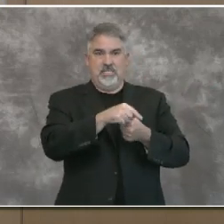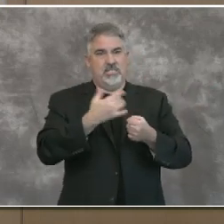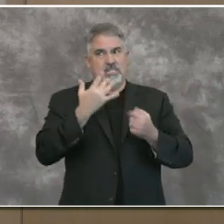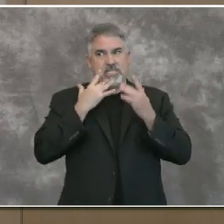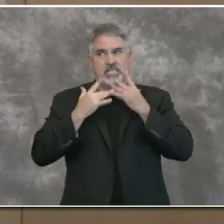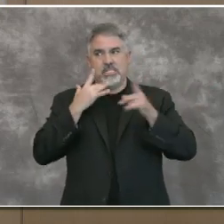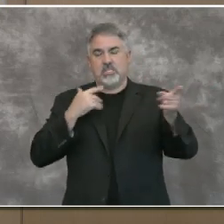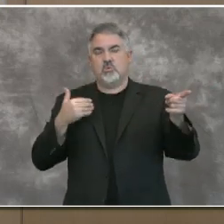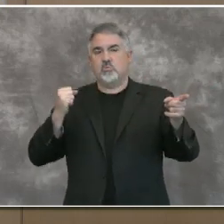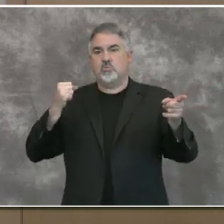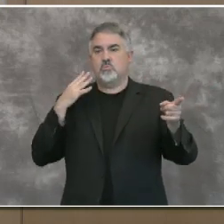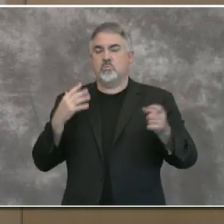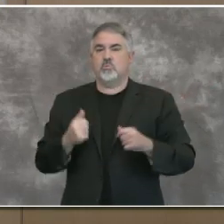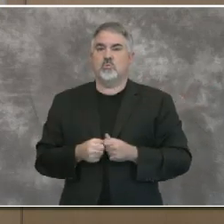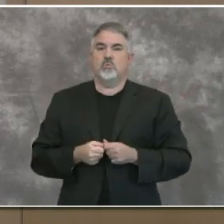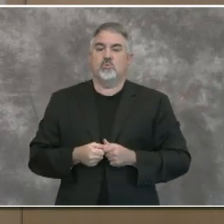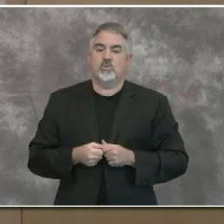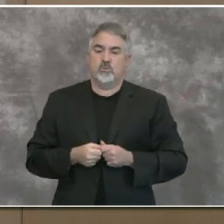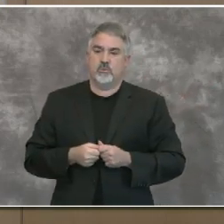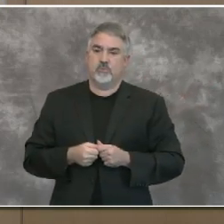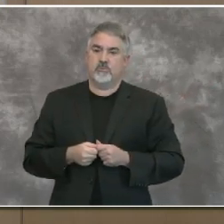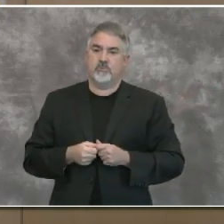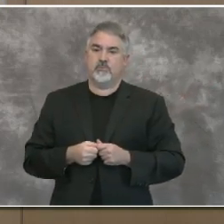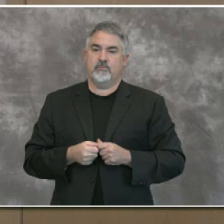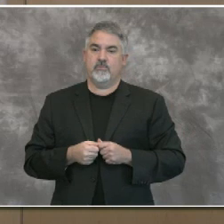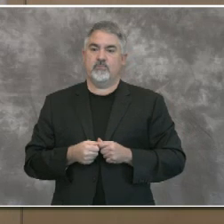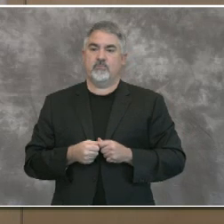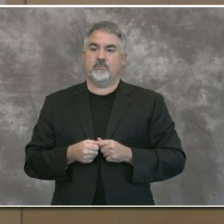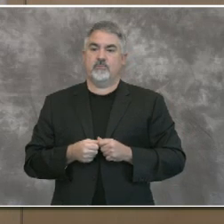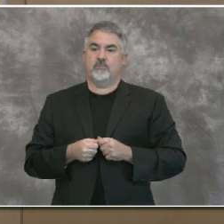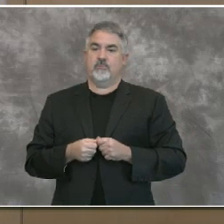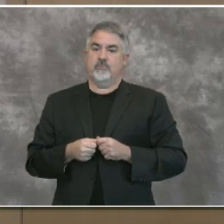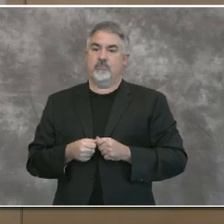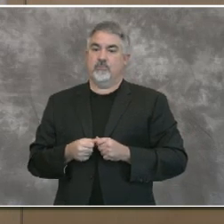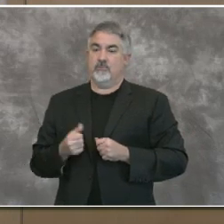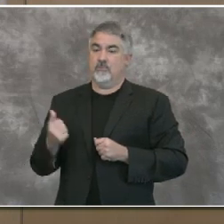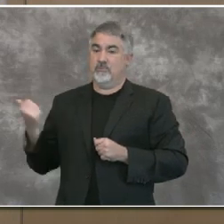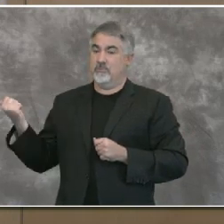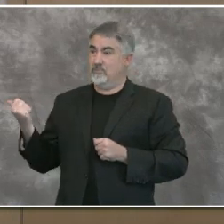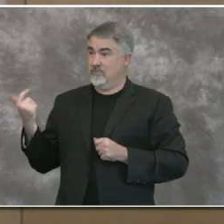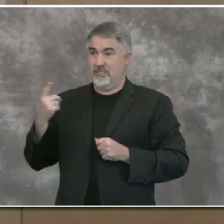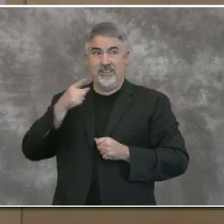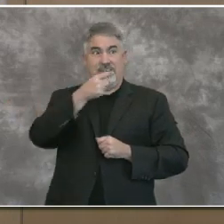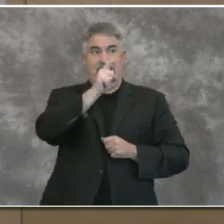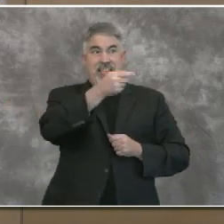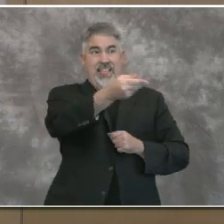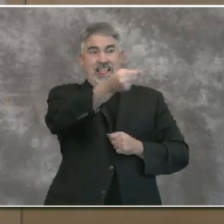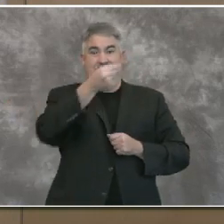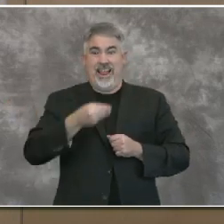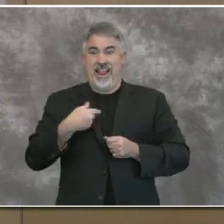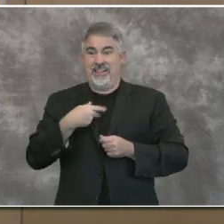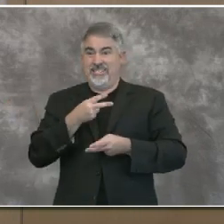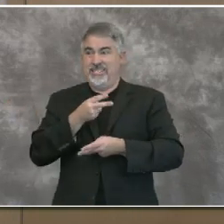terms of would we take patients from Mexico, that really would be an individual